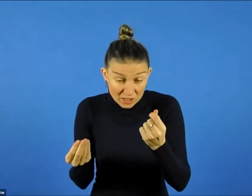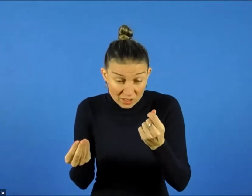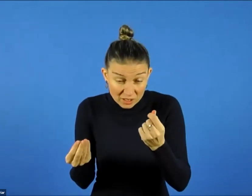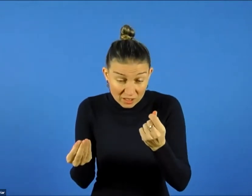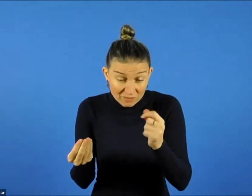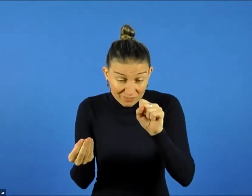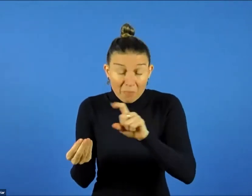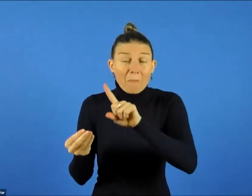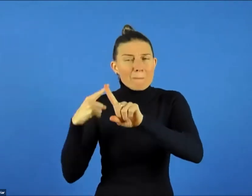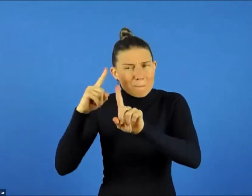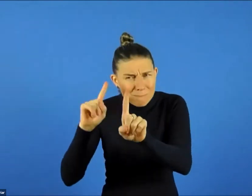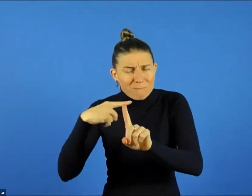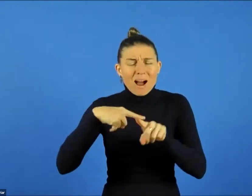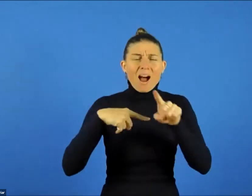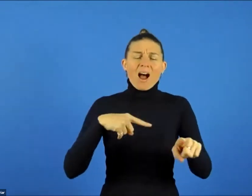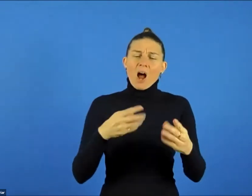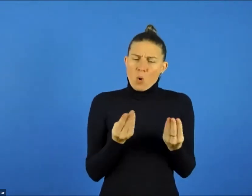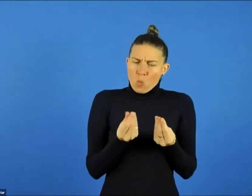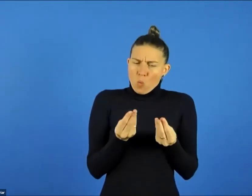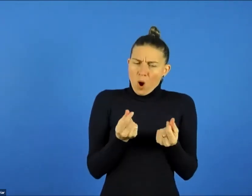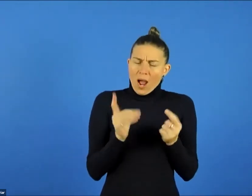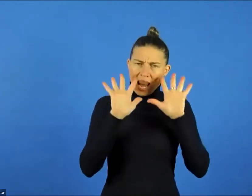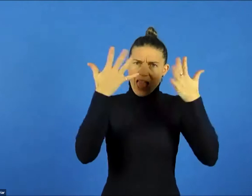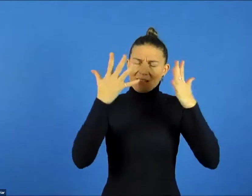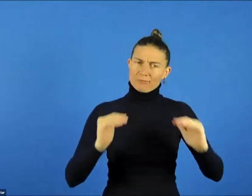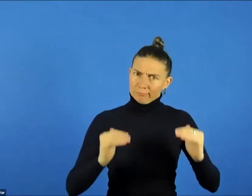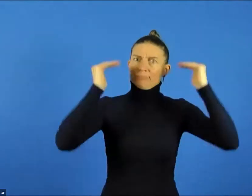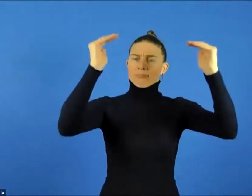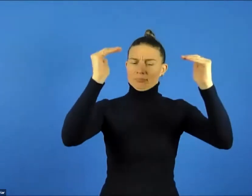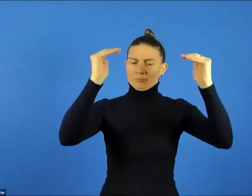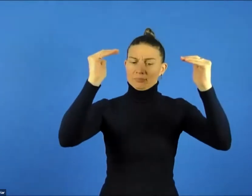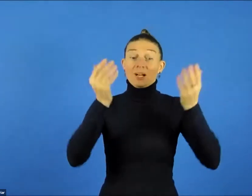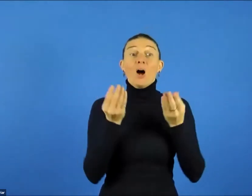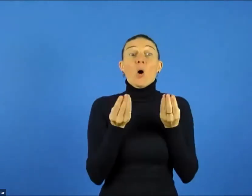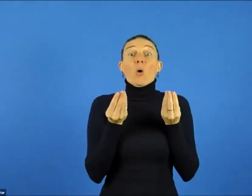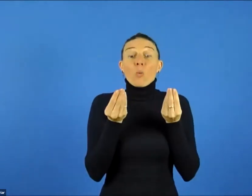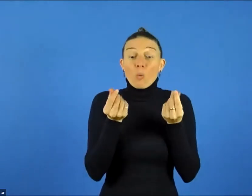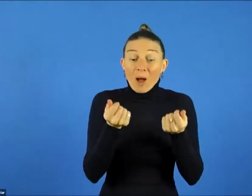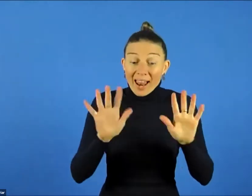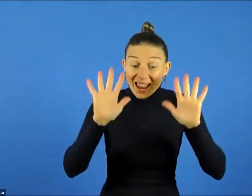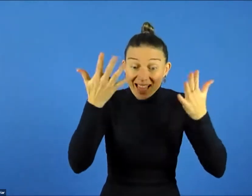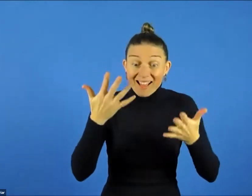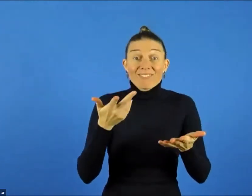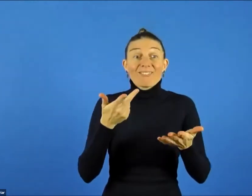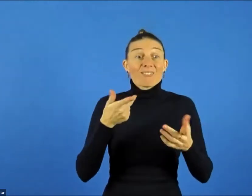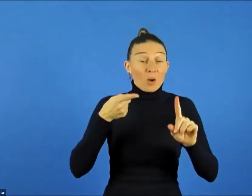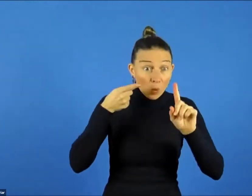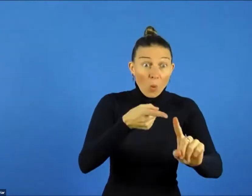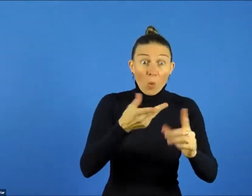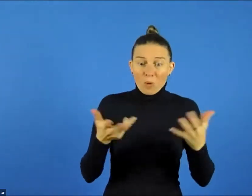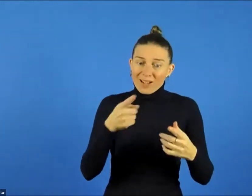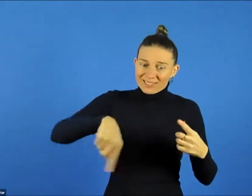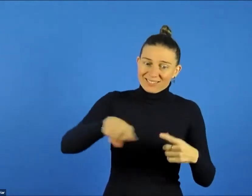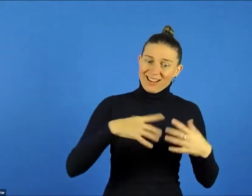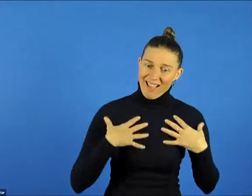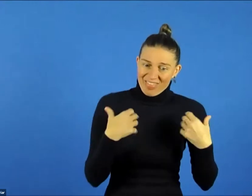of life. And that means quality of life means the people are more healthy than before. So the impact of